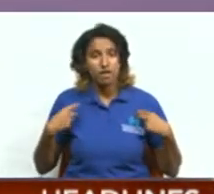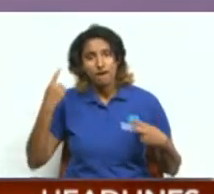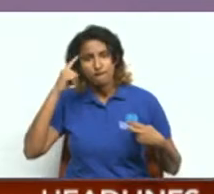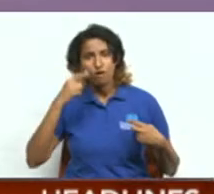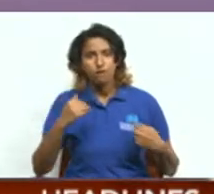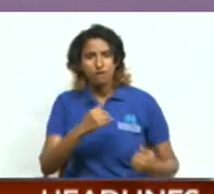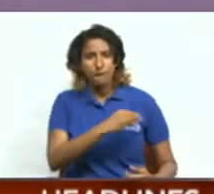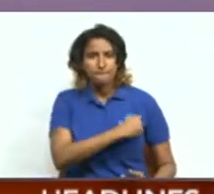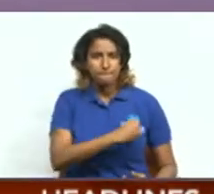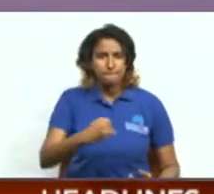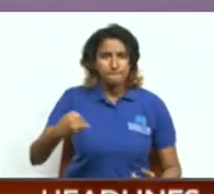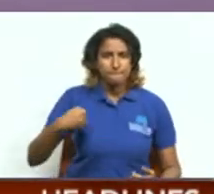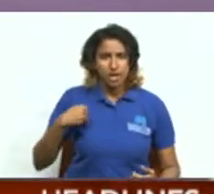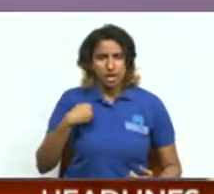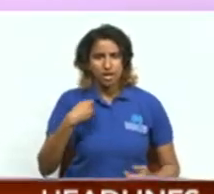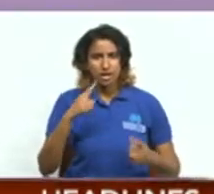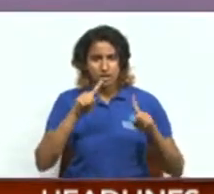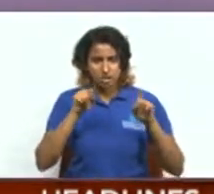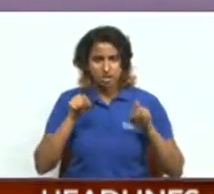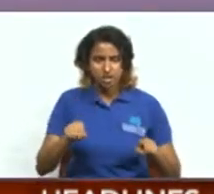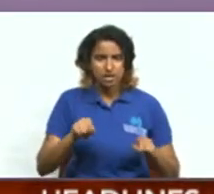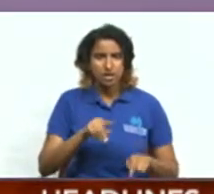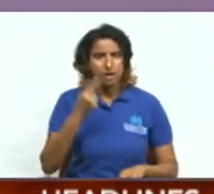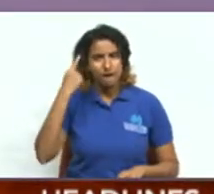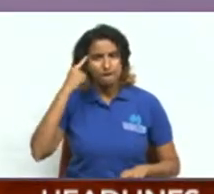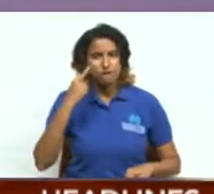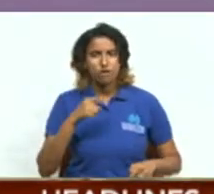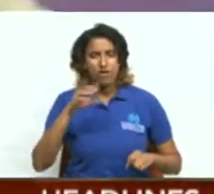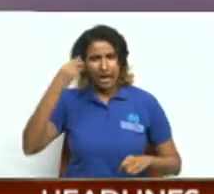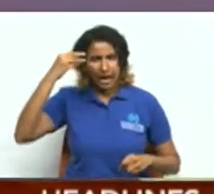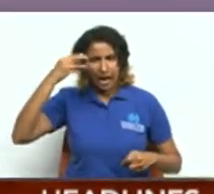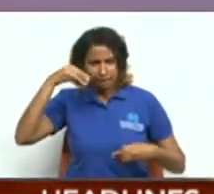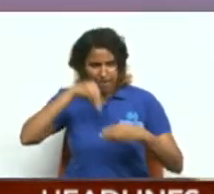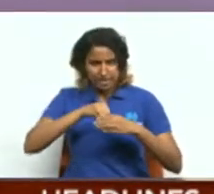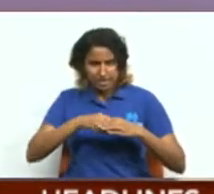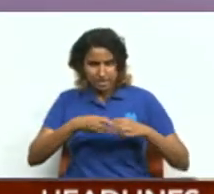a huge delay in colonoscopies. I have patients who are waiting